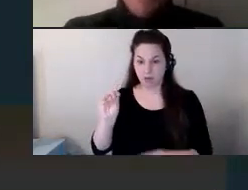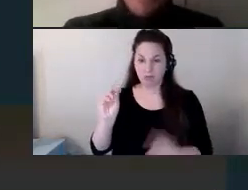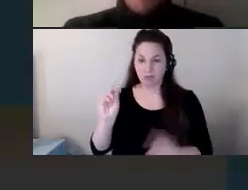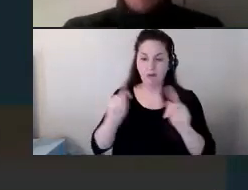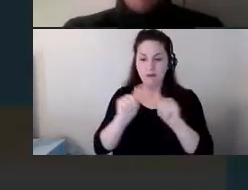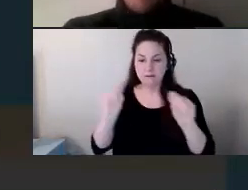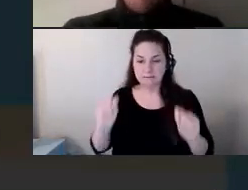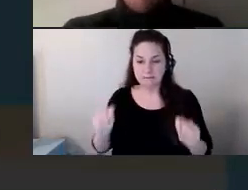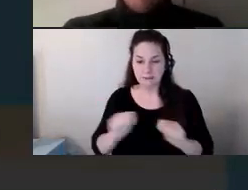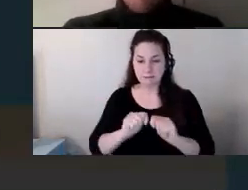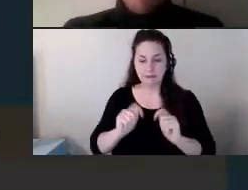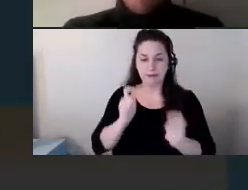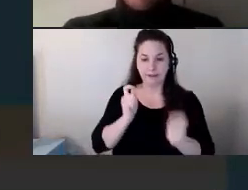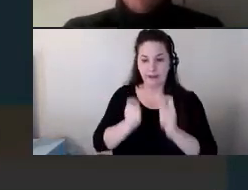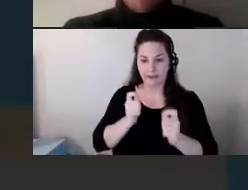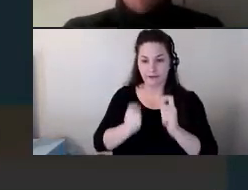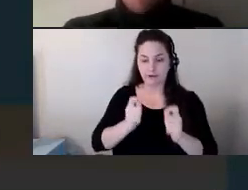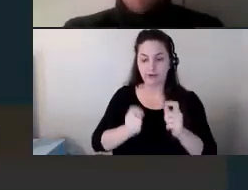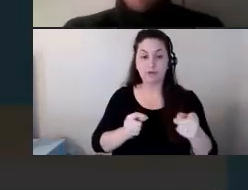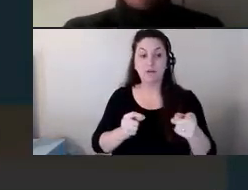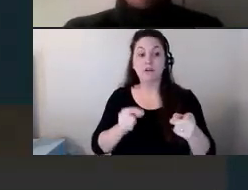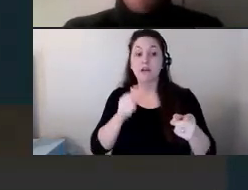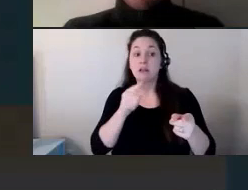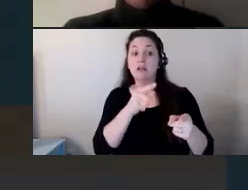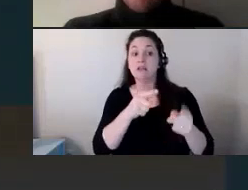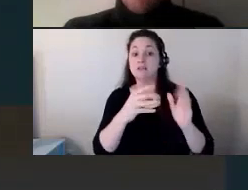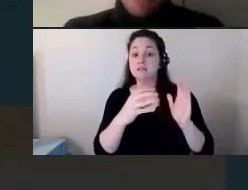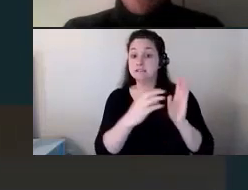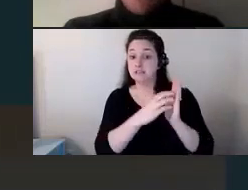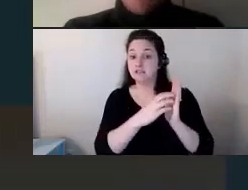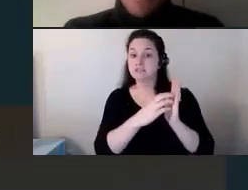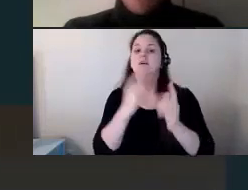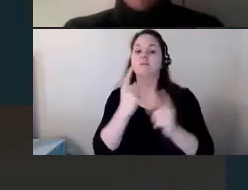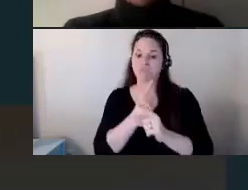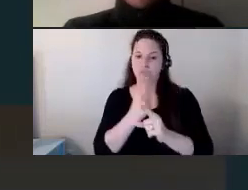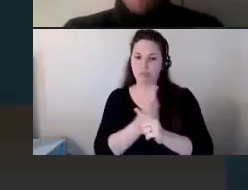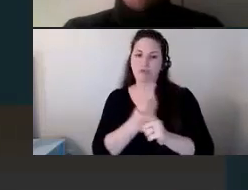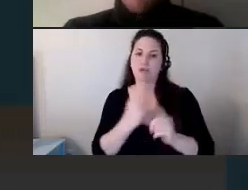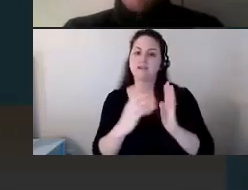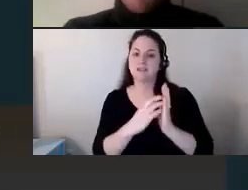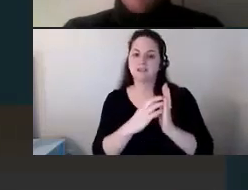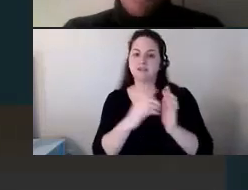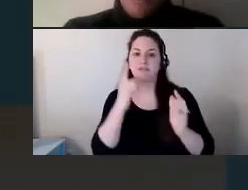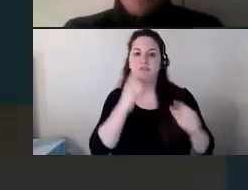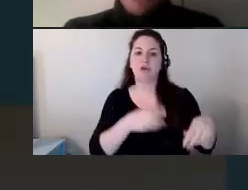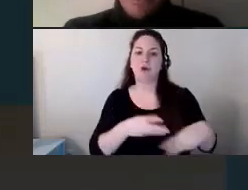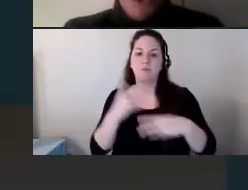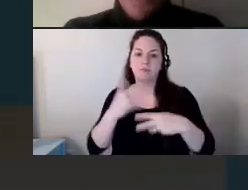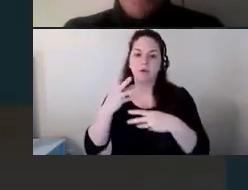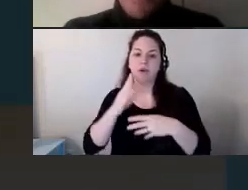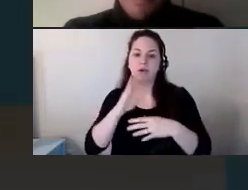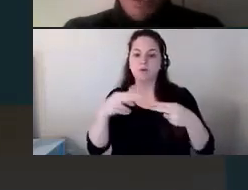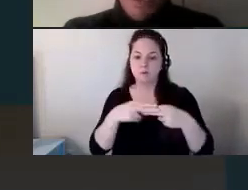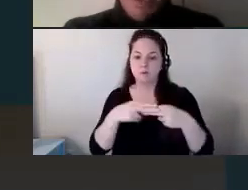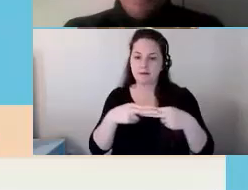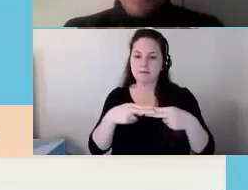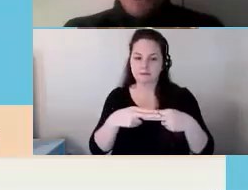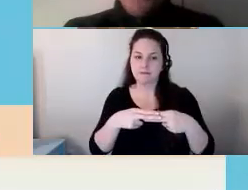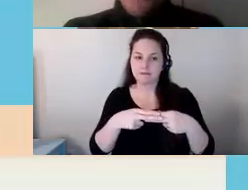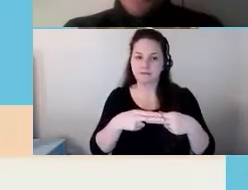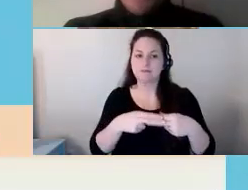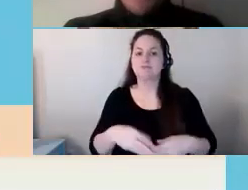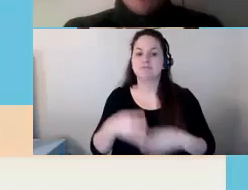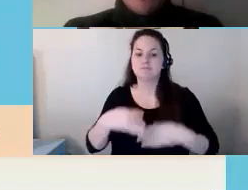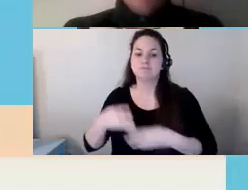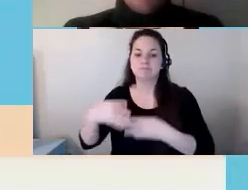editor, this section would be the appropriate section then to upload your slides into. And I will